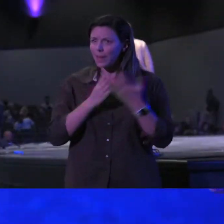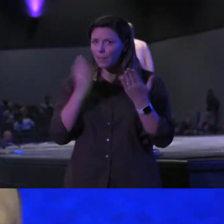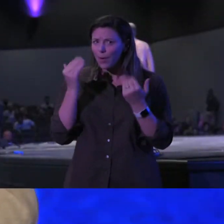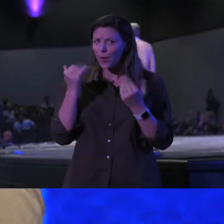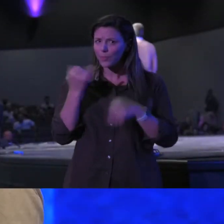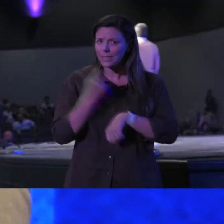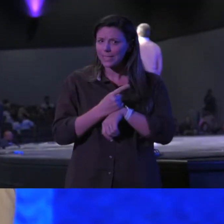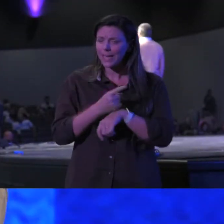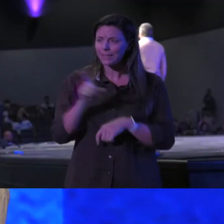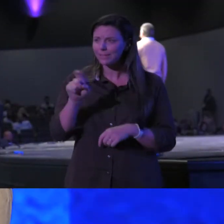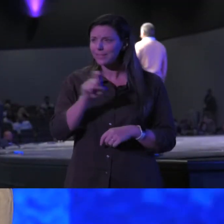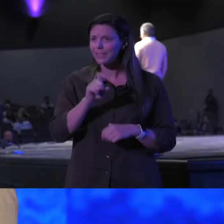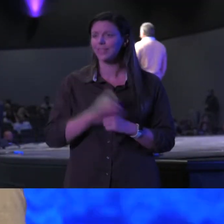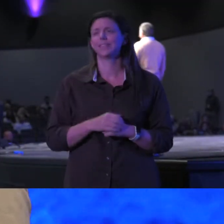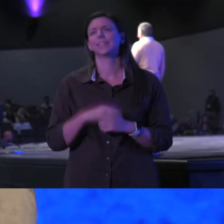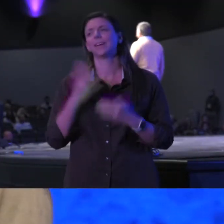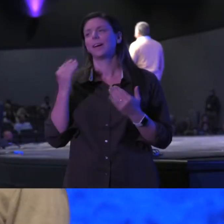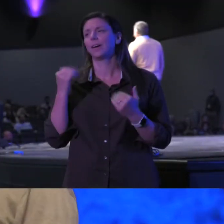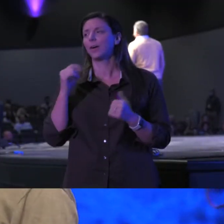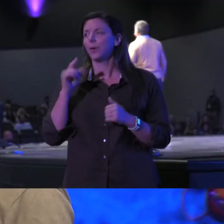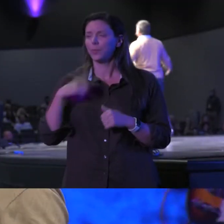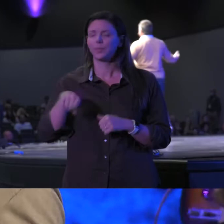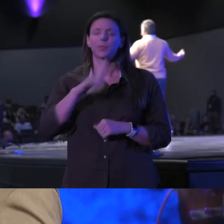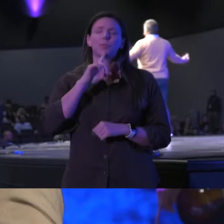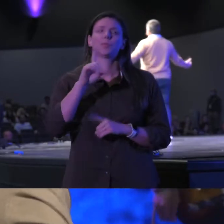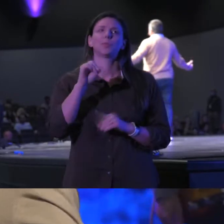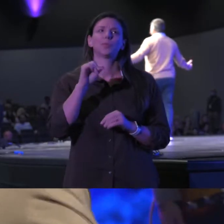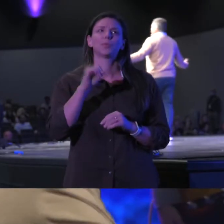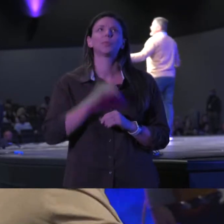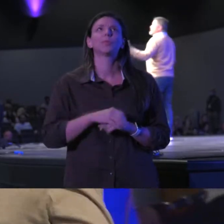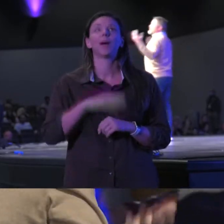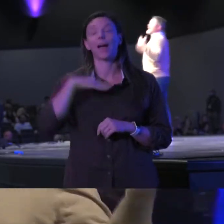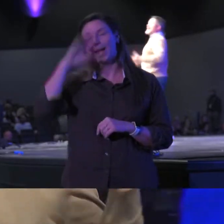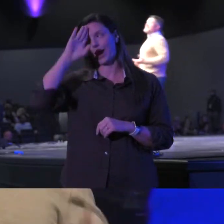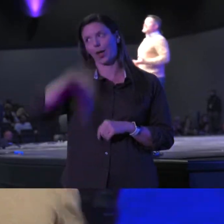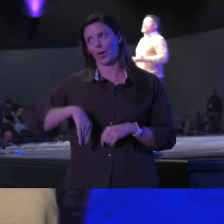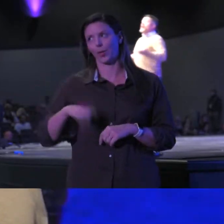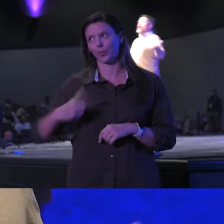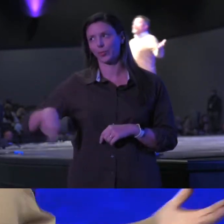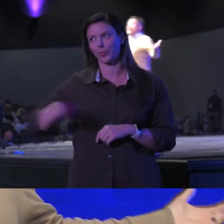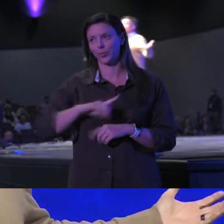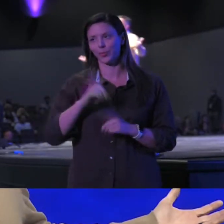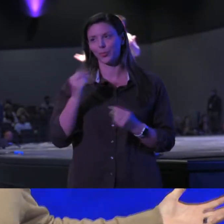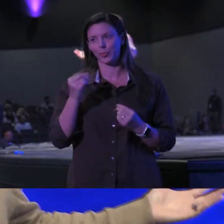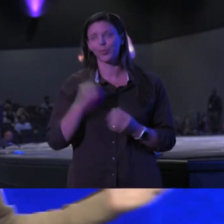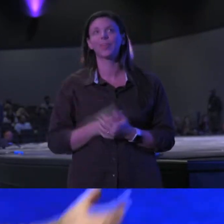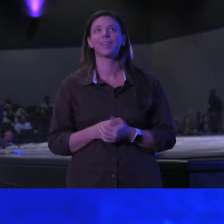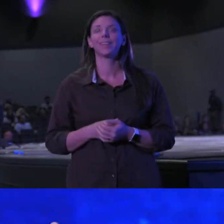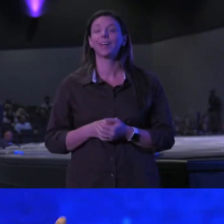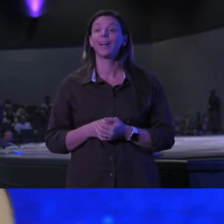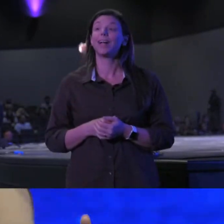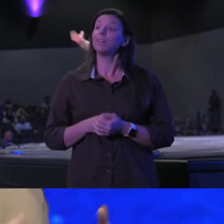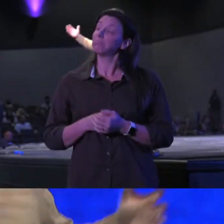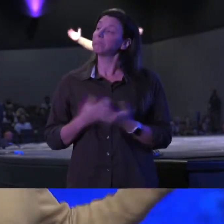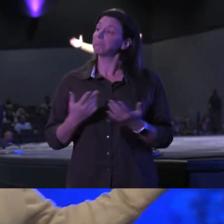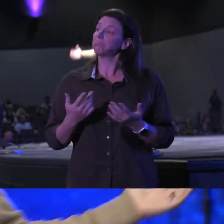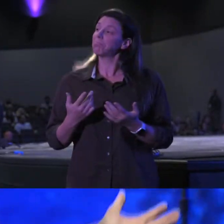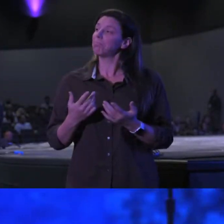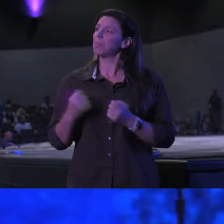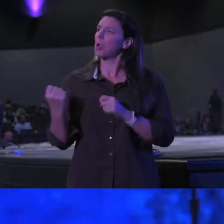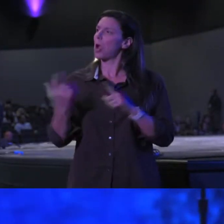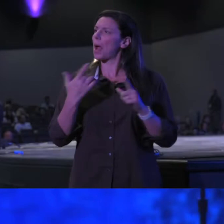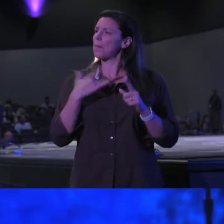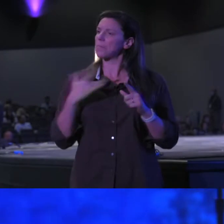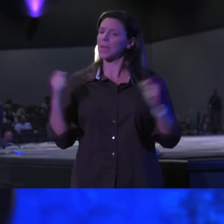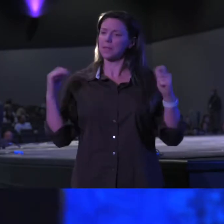today? Yes. I hope you do, and I know you do. And in reality, we all come into worship with all kinds of